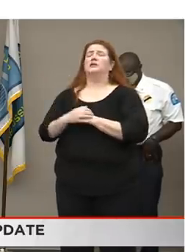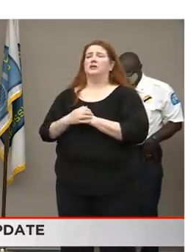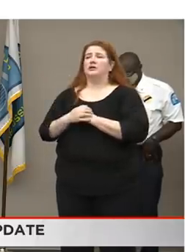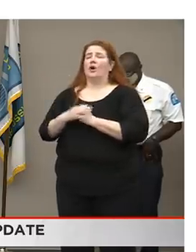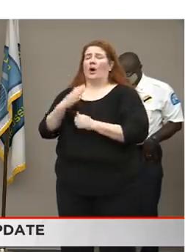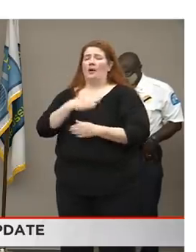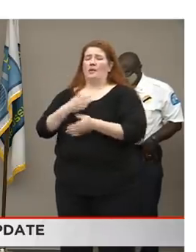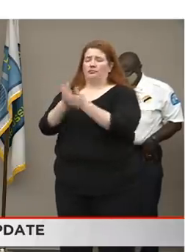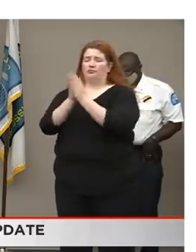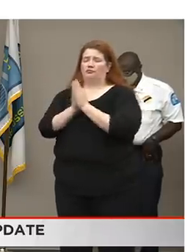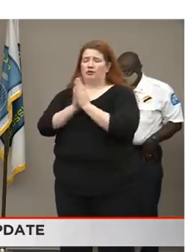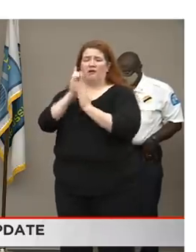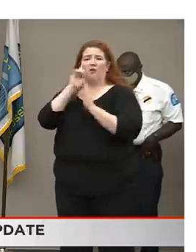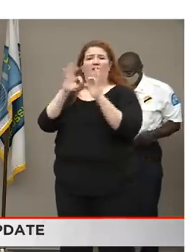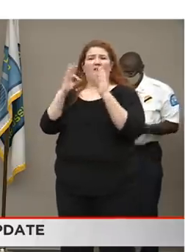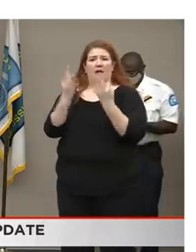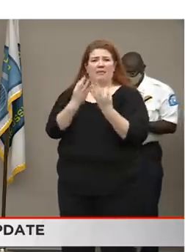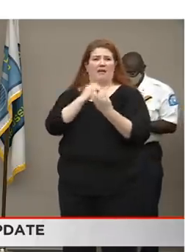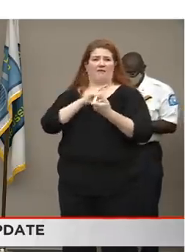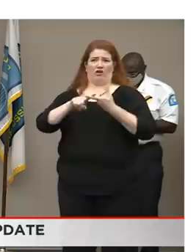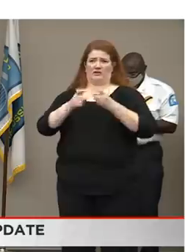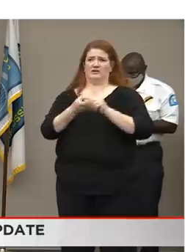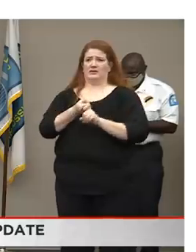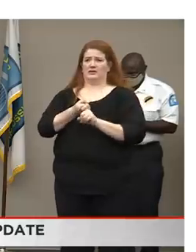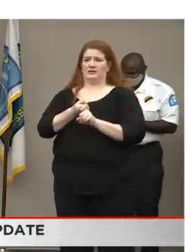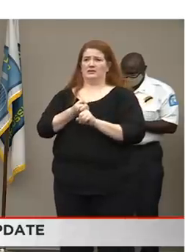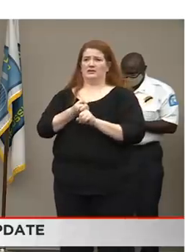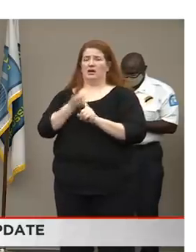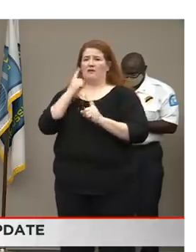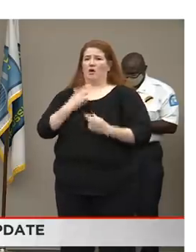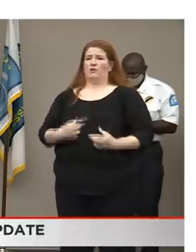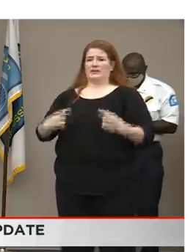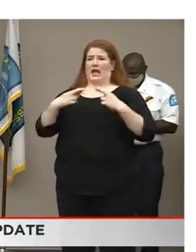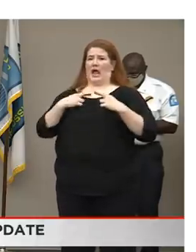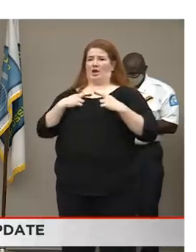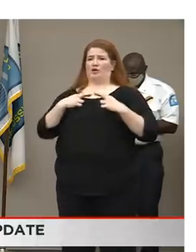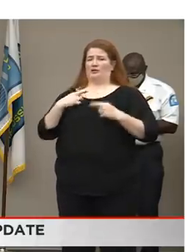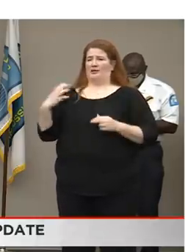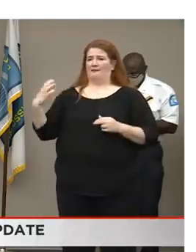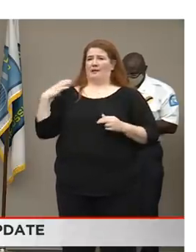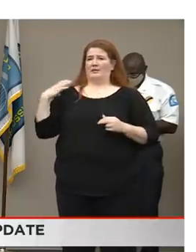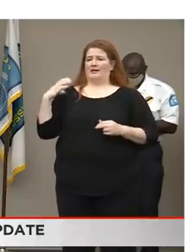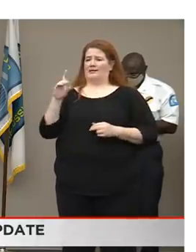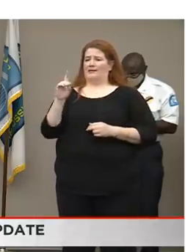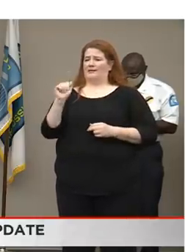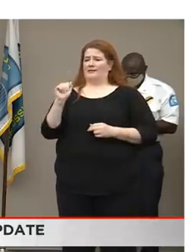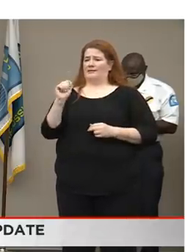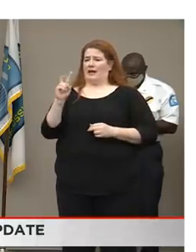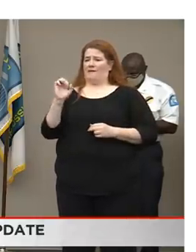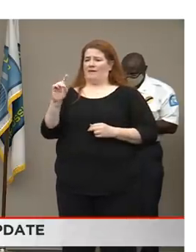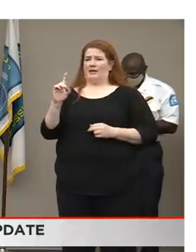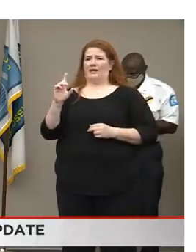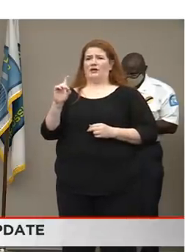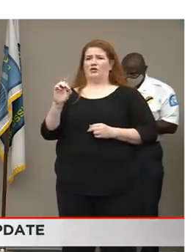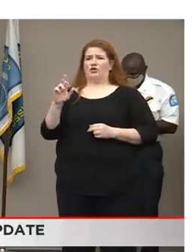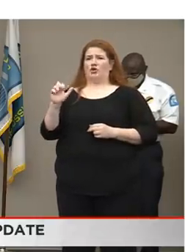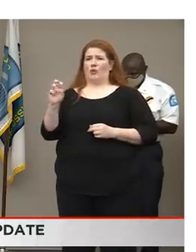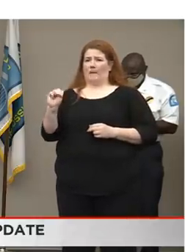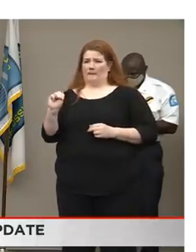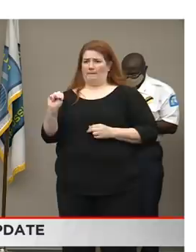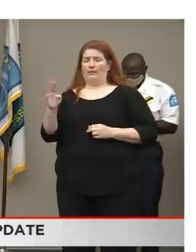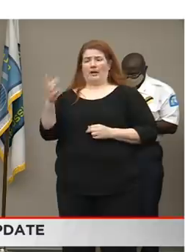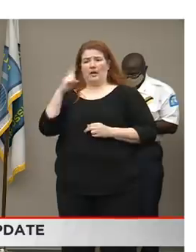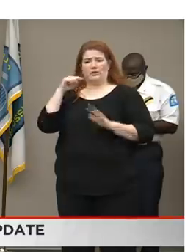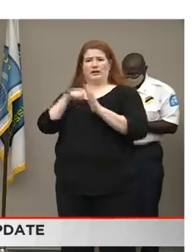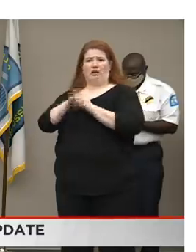it? Why would there be a low flying police helicopter over an area? I think we know why. These things are spreading. I'm getting reports that the Chicago suburbs